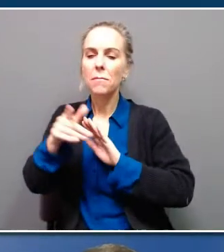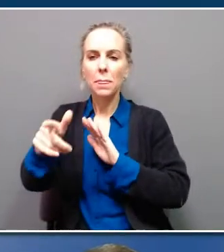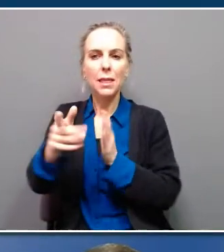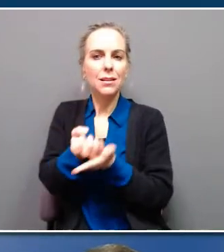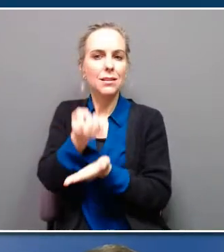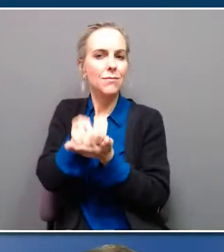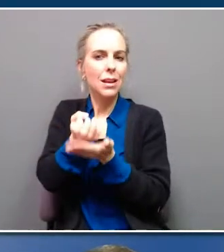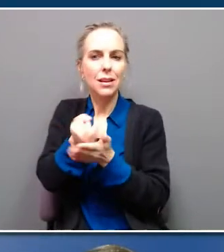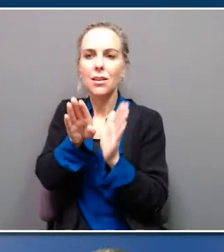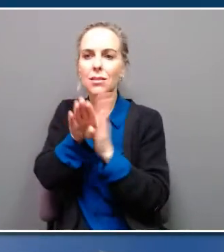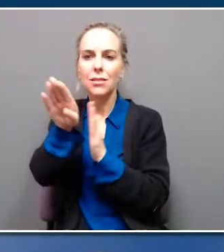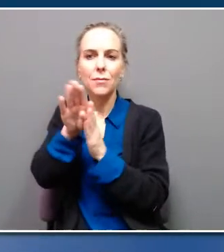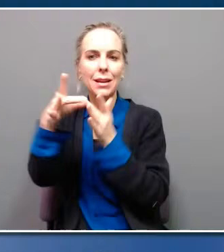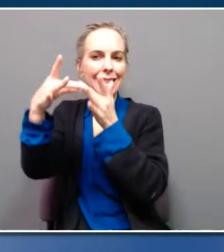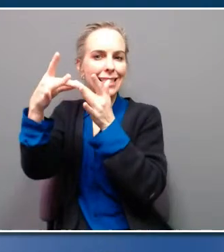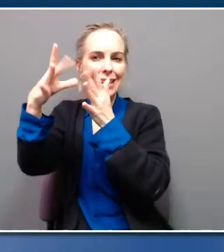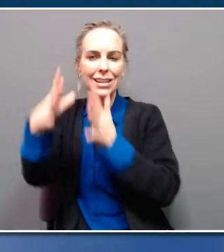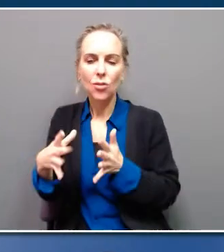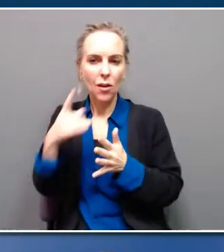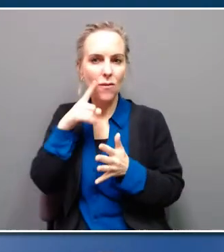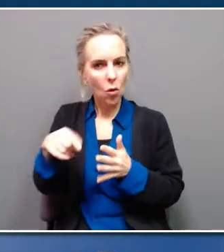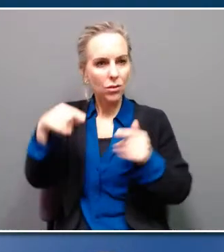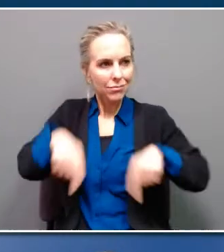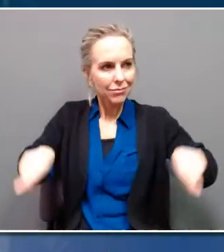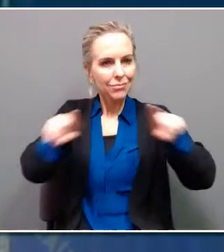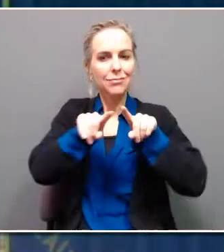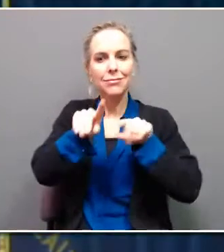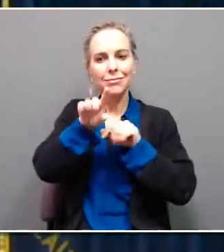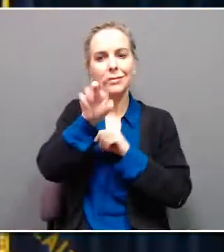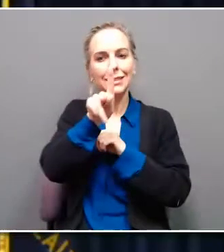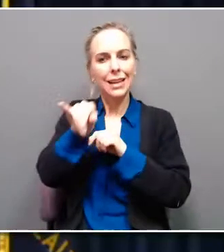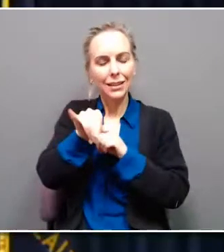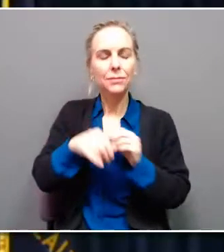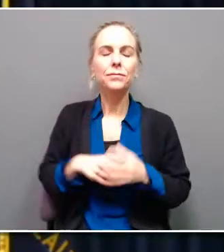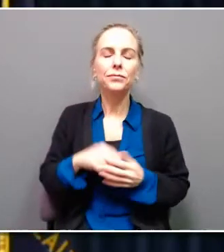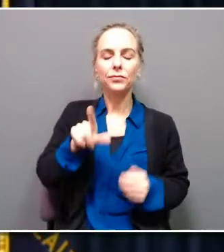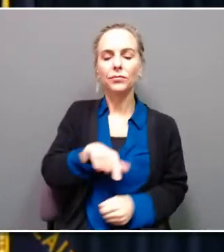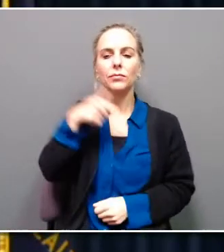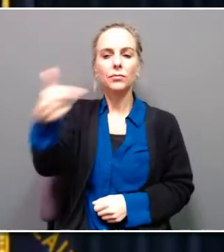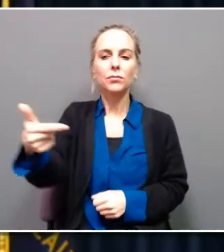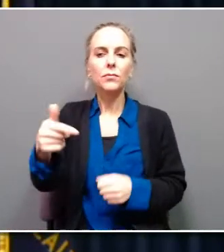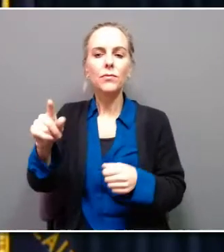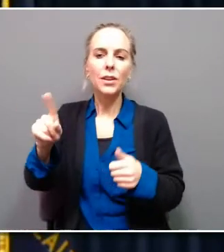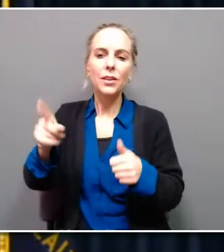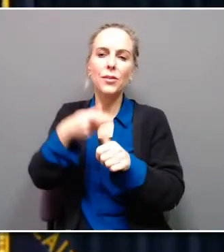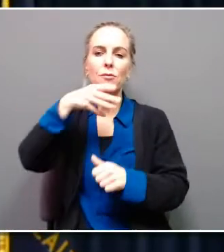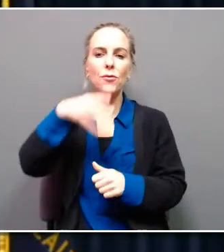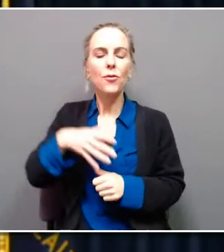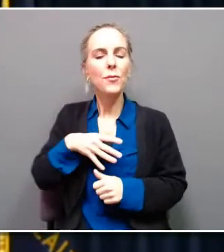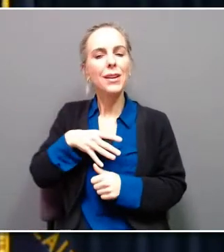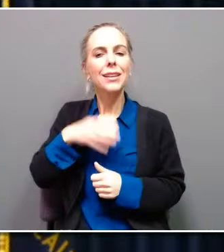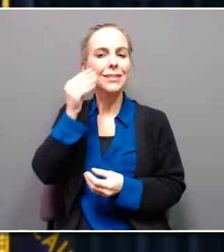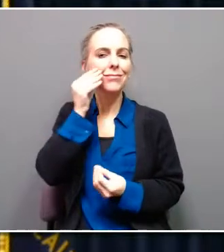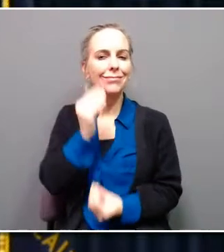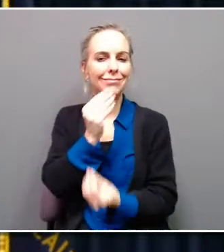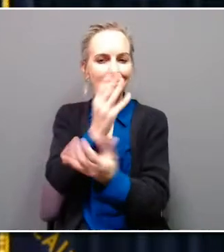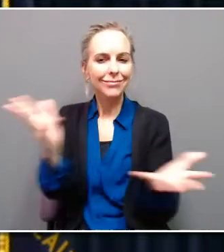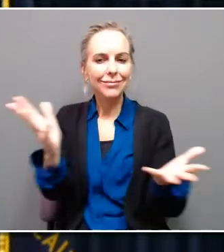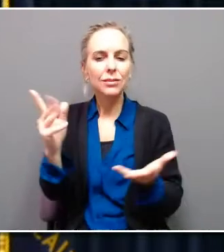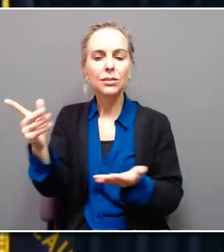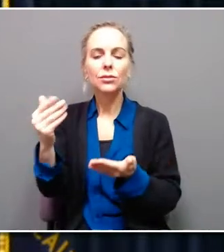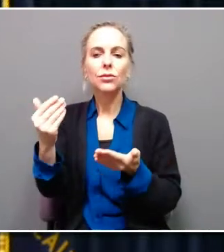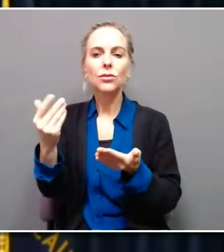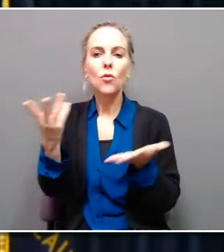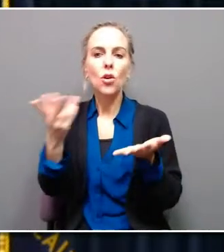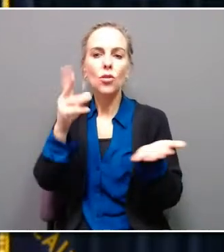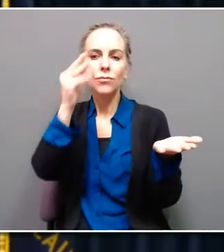development leader for the Commonwealth of Kentucky. I'll now turn it over to our First Lady for some updates on the upcoming inauguration, and